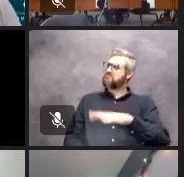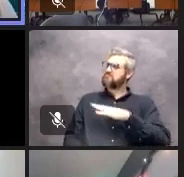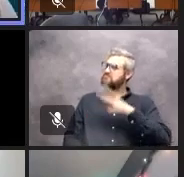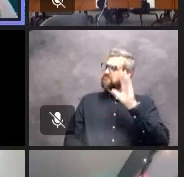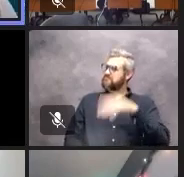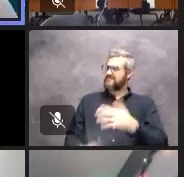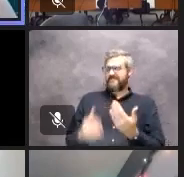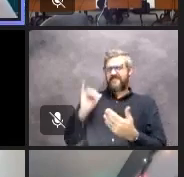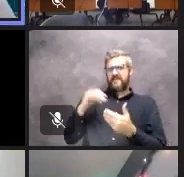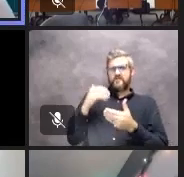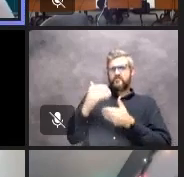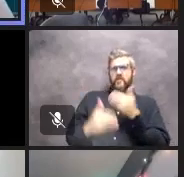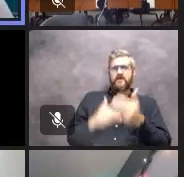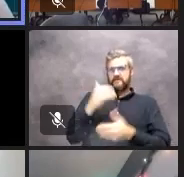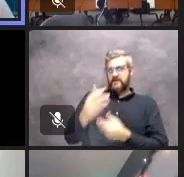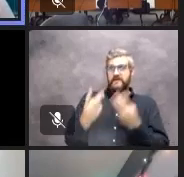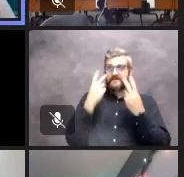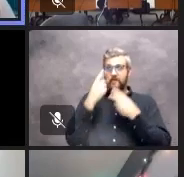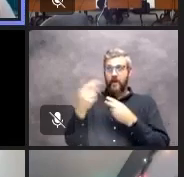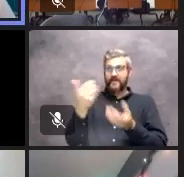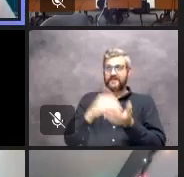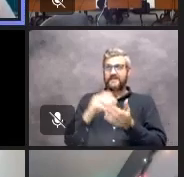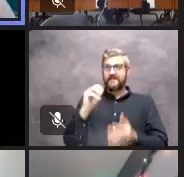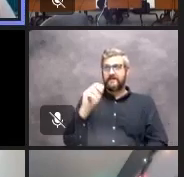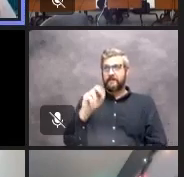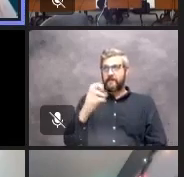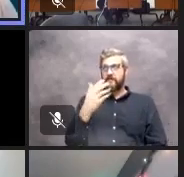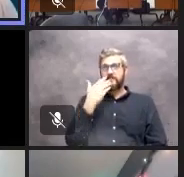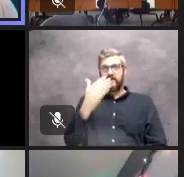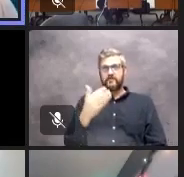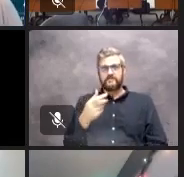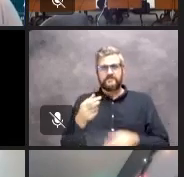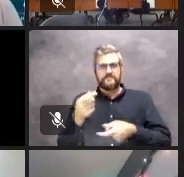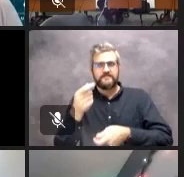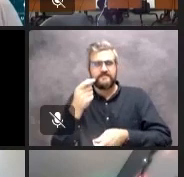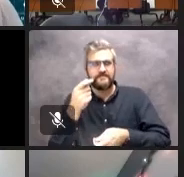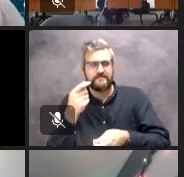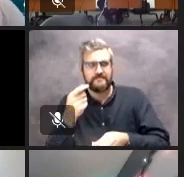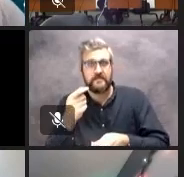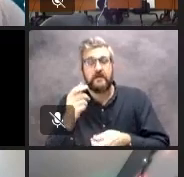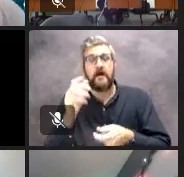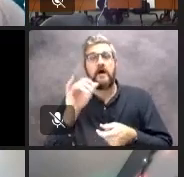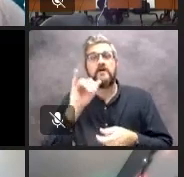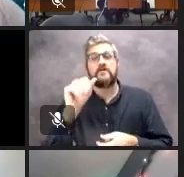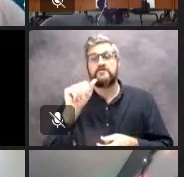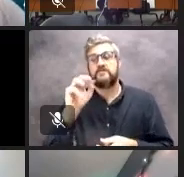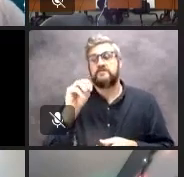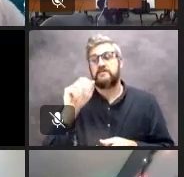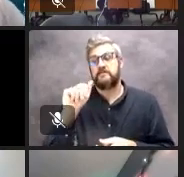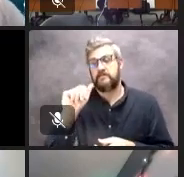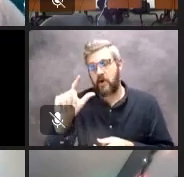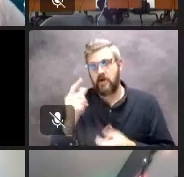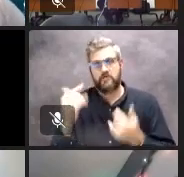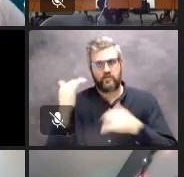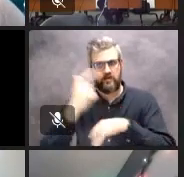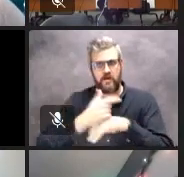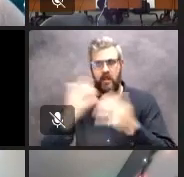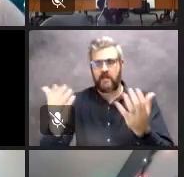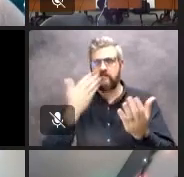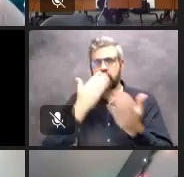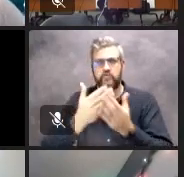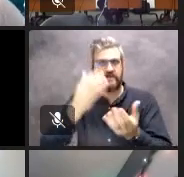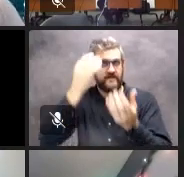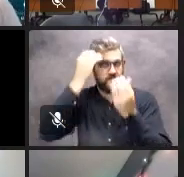part of the process. I'll see you all in March. Thank you. We've had a lot of good information today. I will say